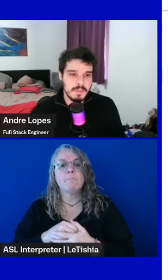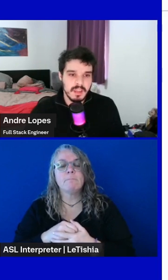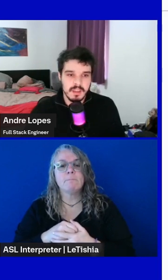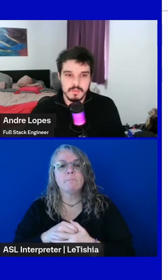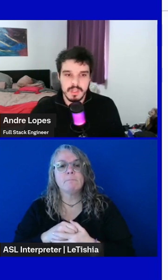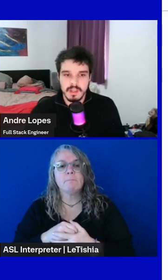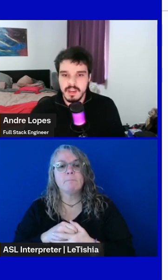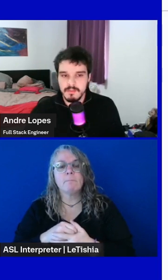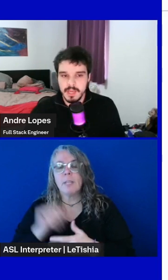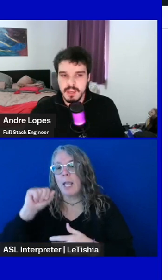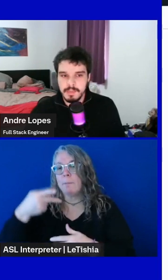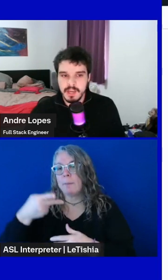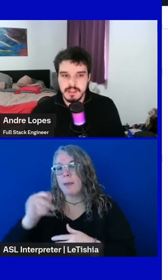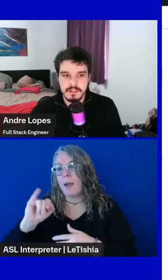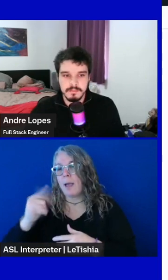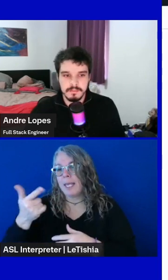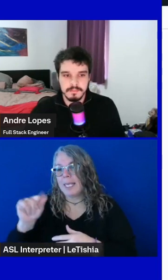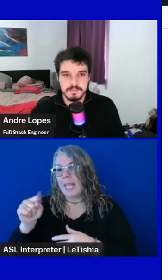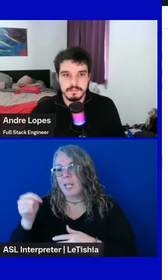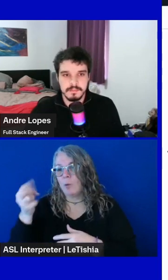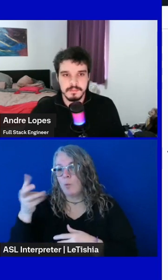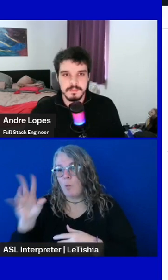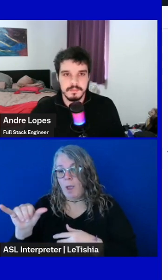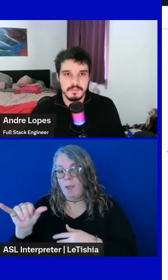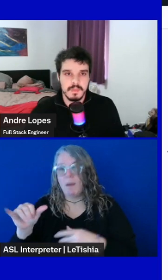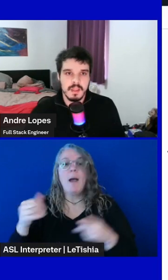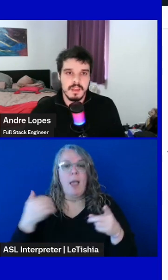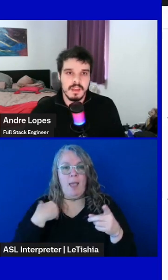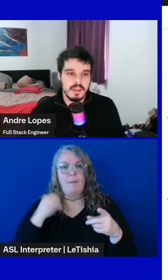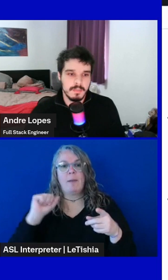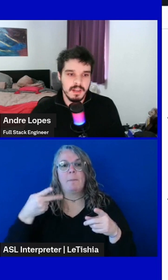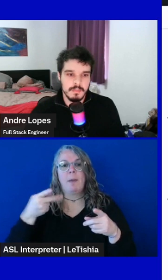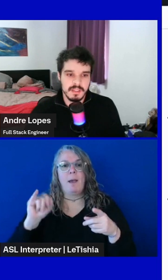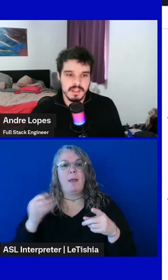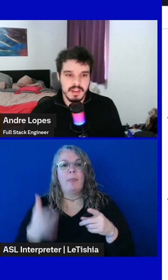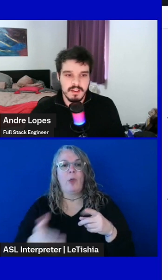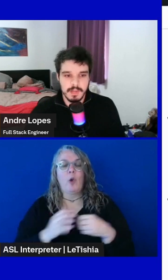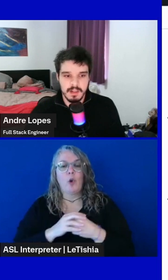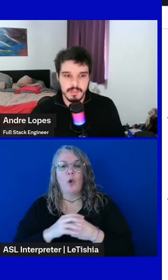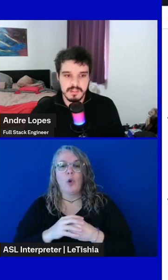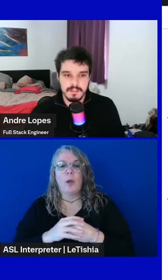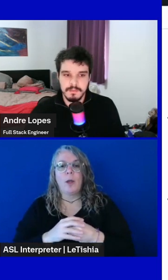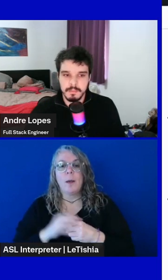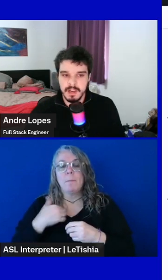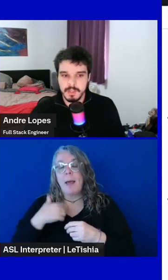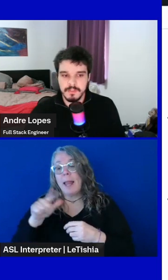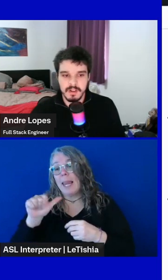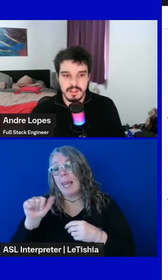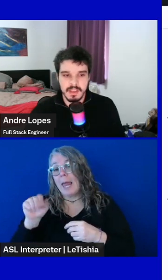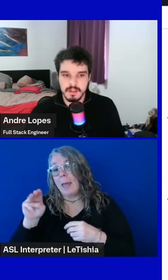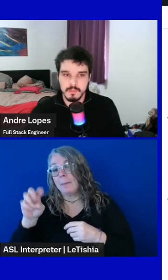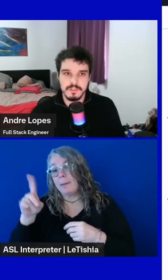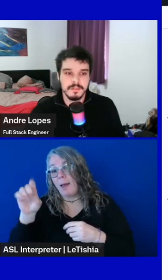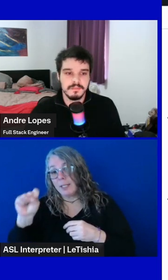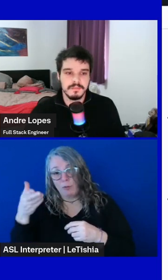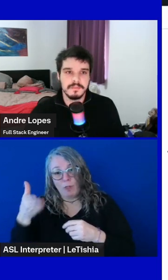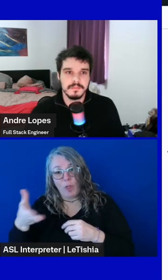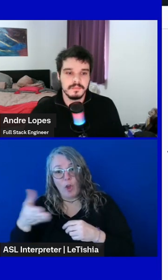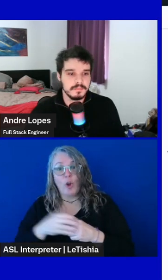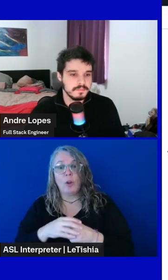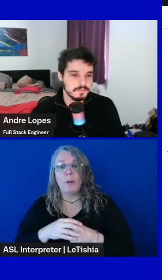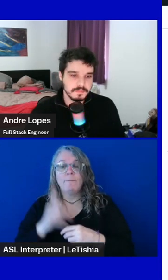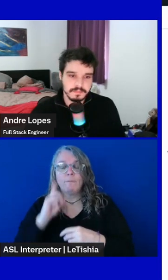here in API Gateway, I have my API here. And in my Lambdas, I have my Lambdas here, my Lambda for getting movie.